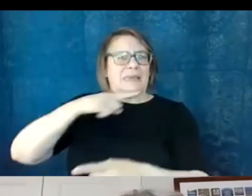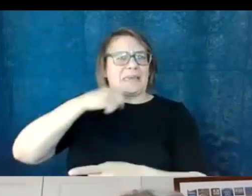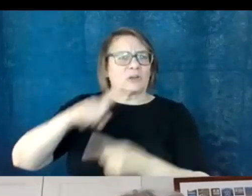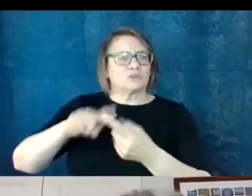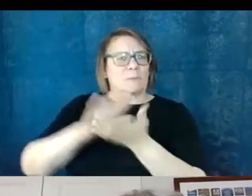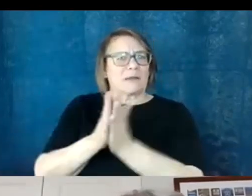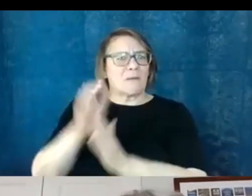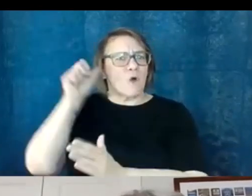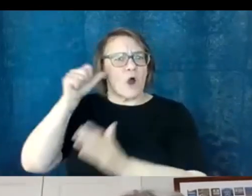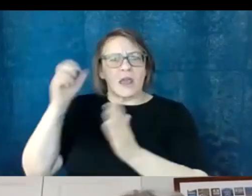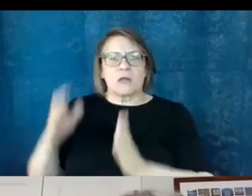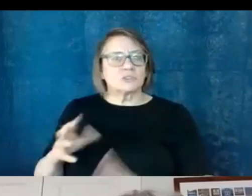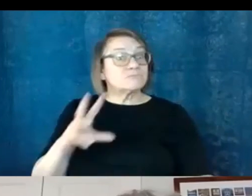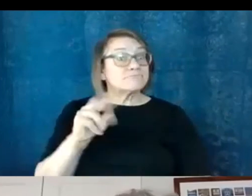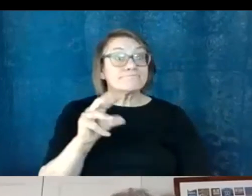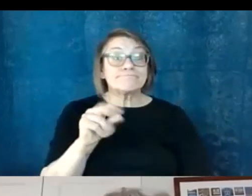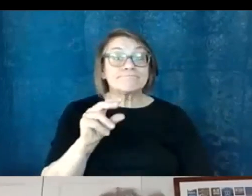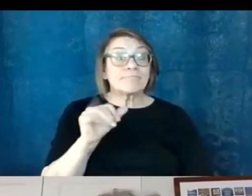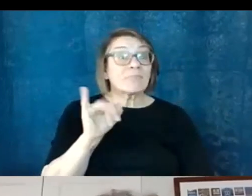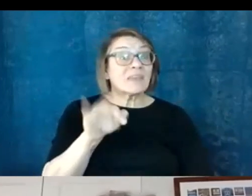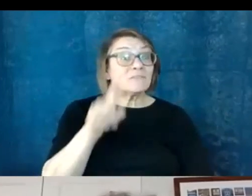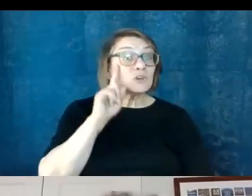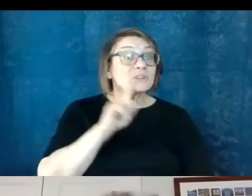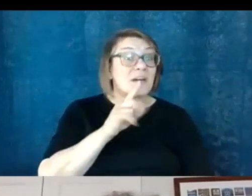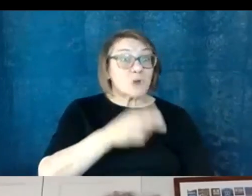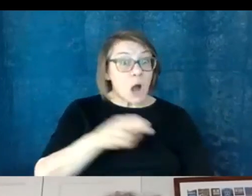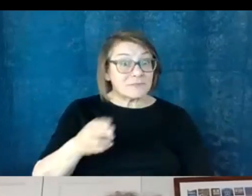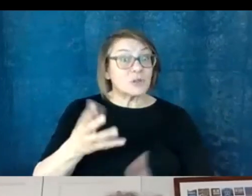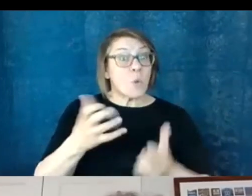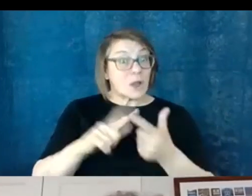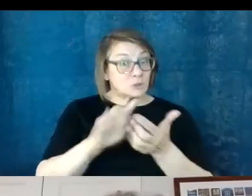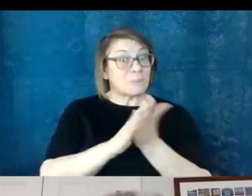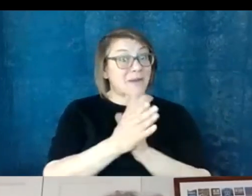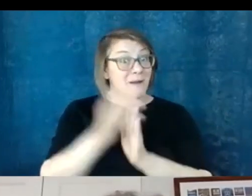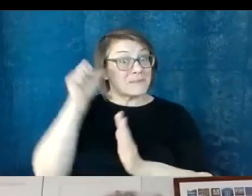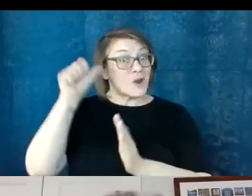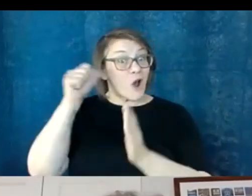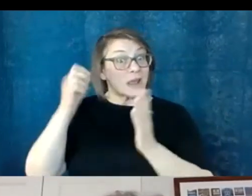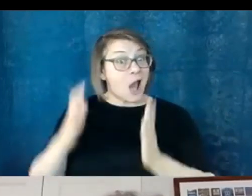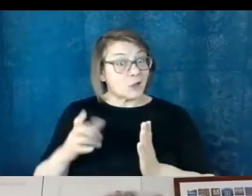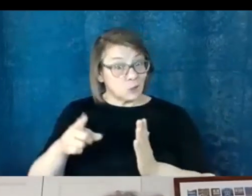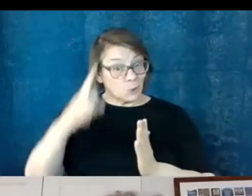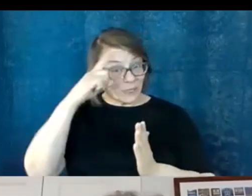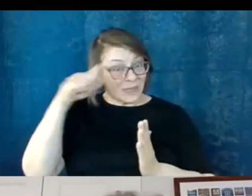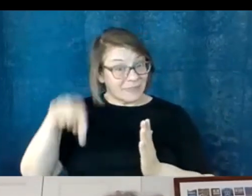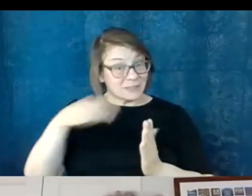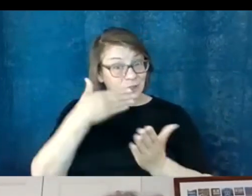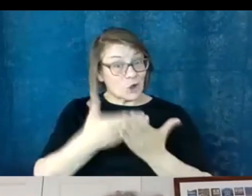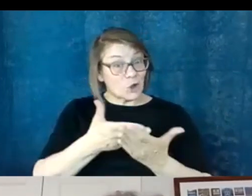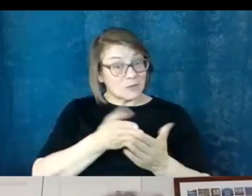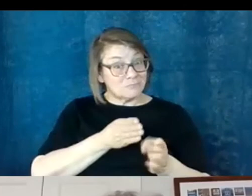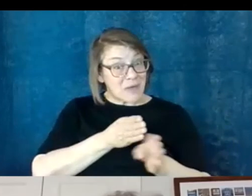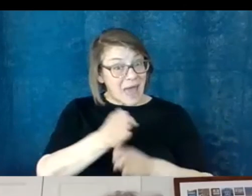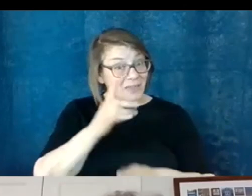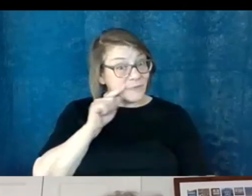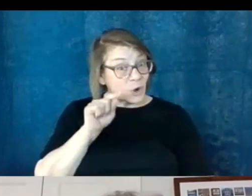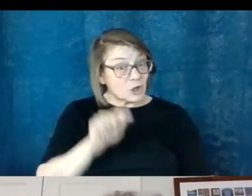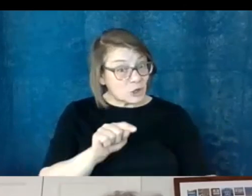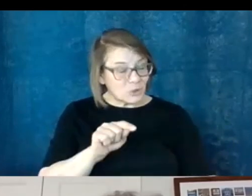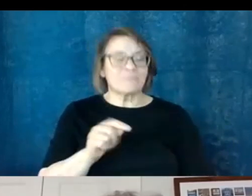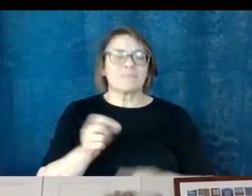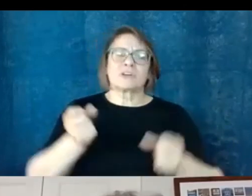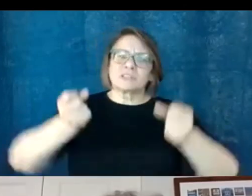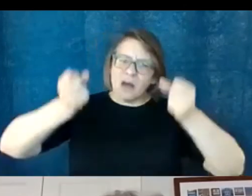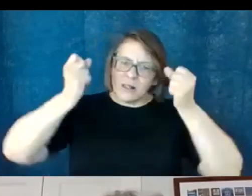the case. If you're deaf or hard of hearing and you're interested in being an audiologist and you think this would be a good career path for you, there are a lot